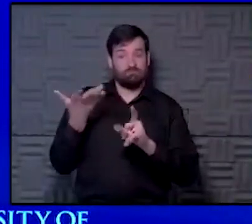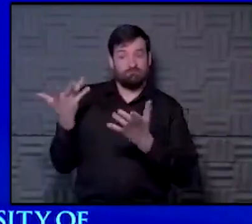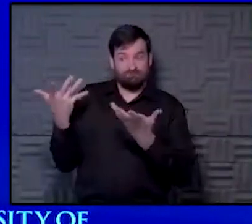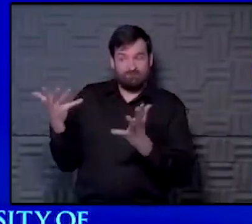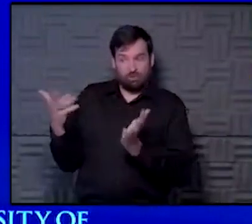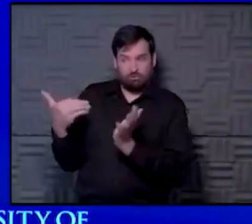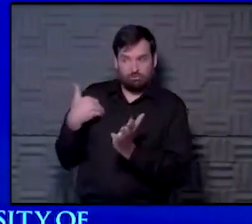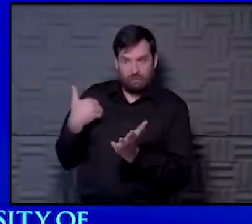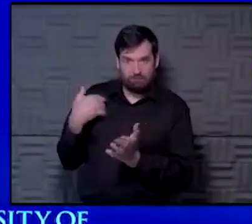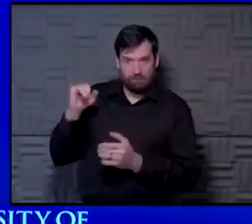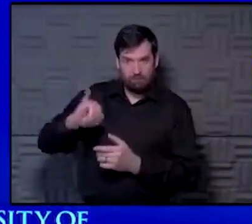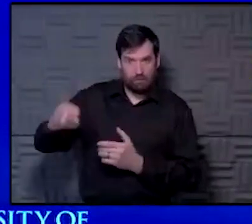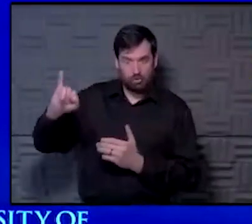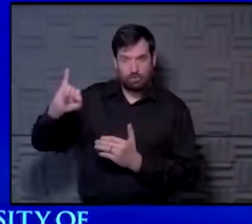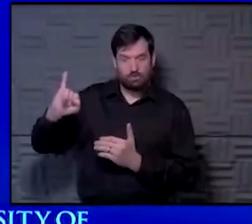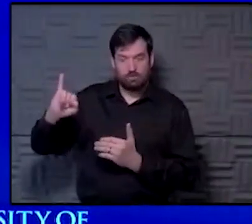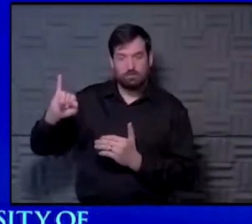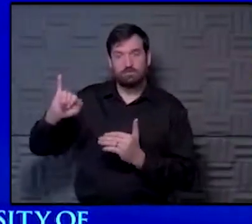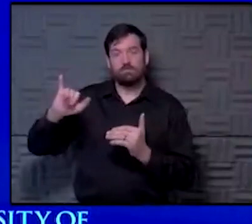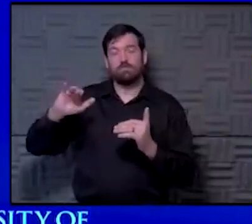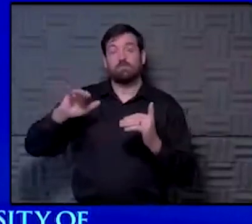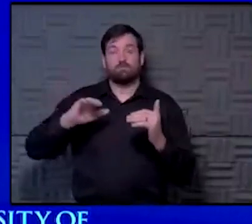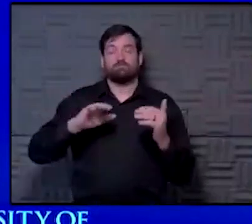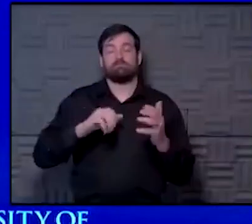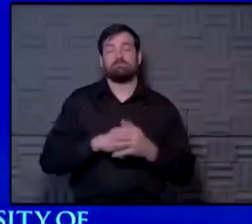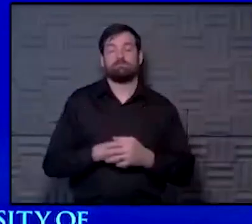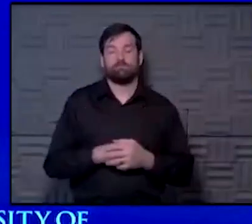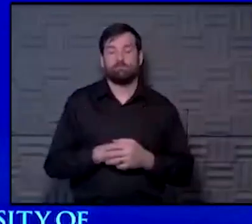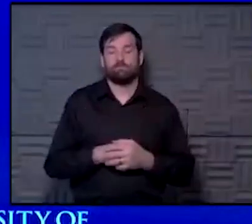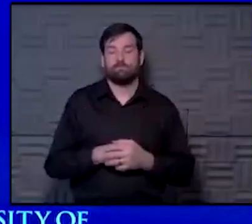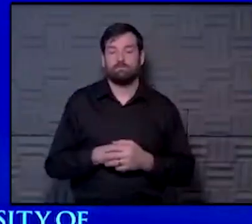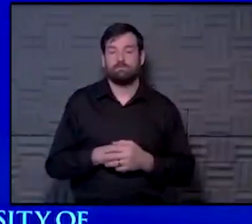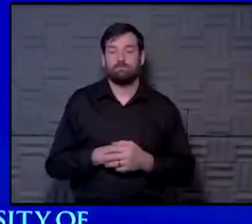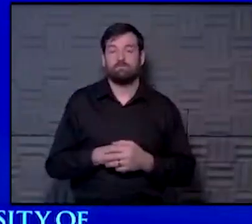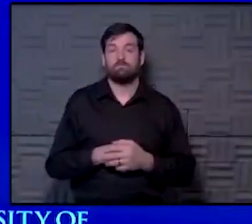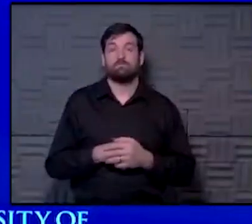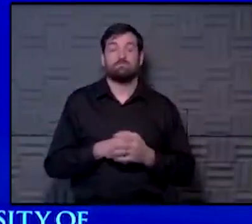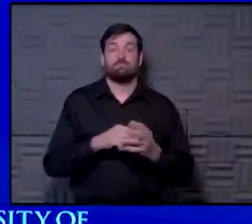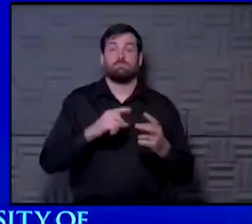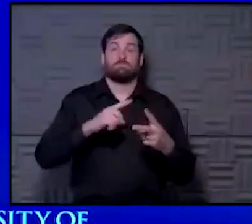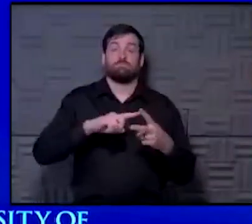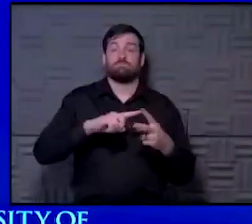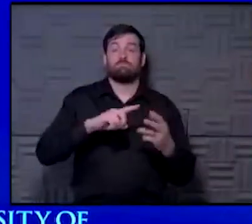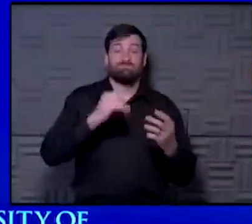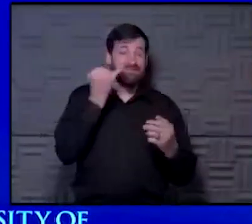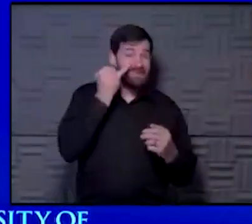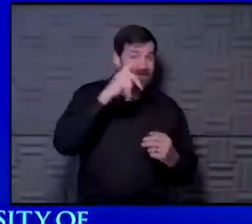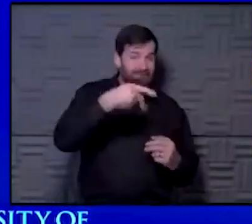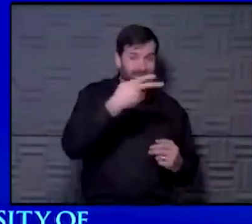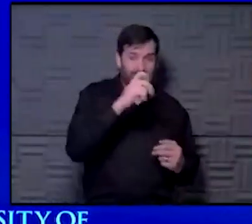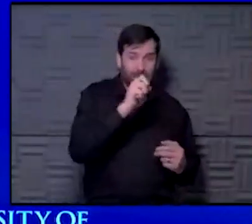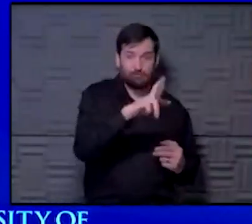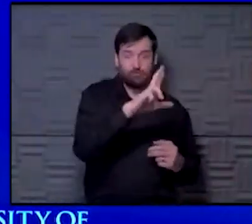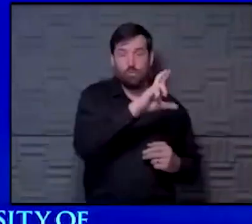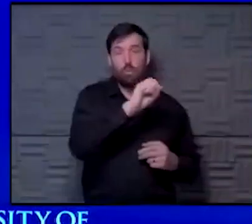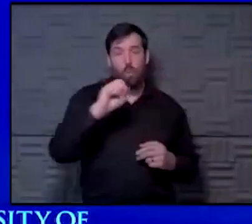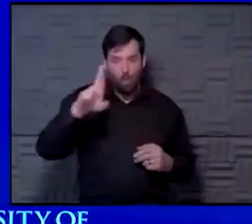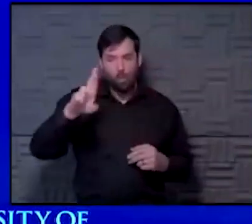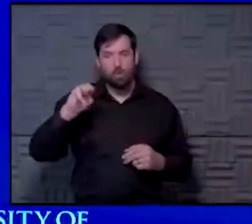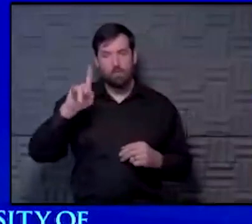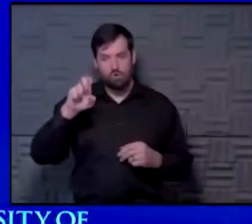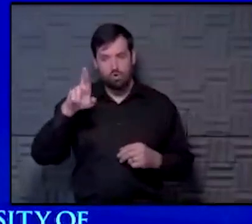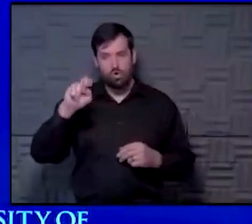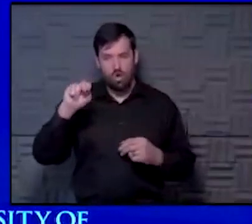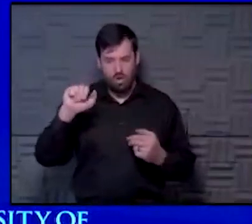infection more than 2 weeks after the completion of their vaccine series. So if it's the Pfizer or the Moderna, 2 weeks or